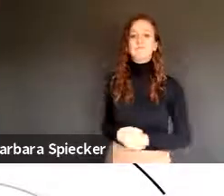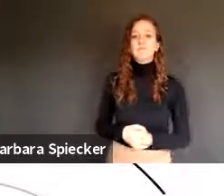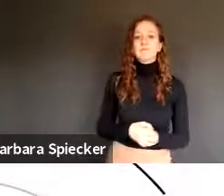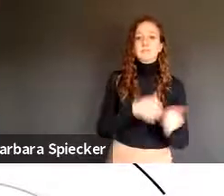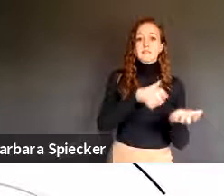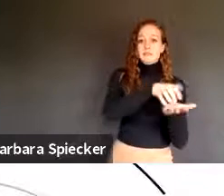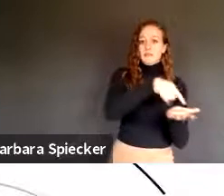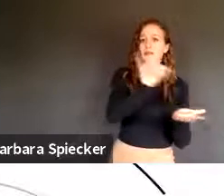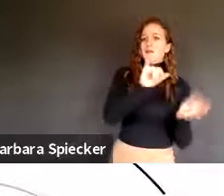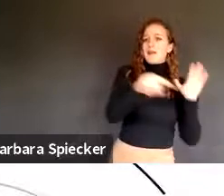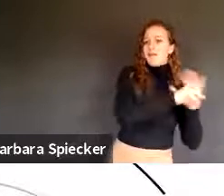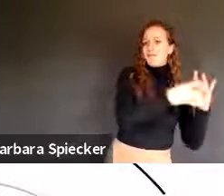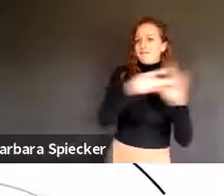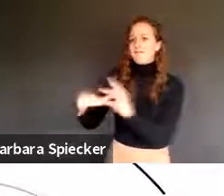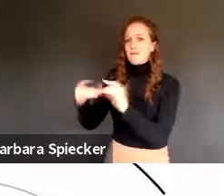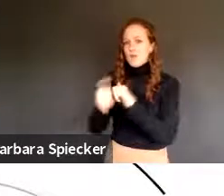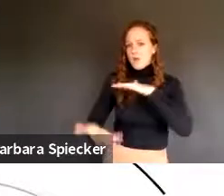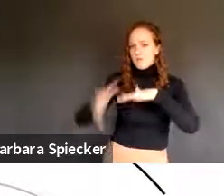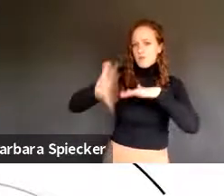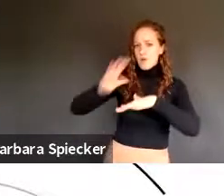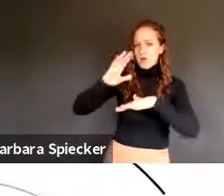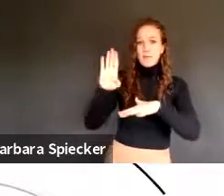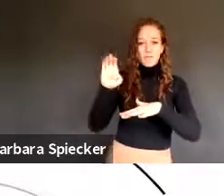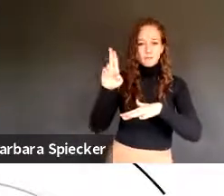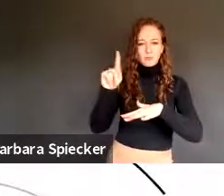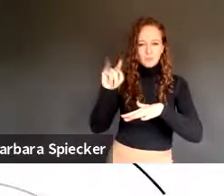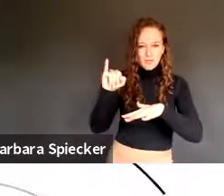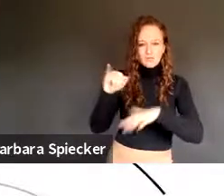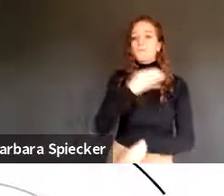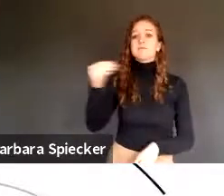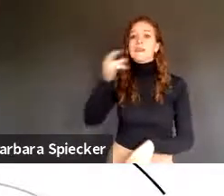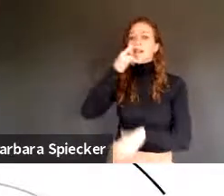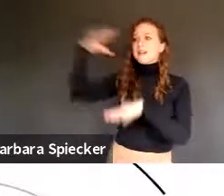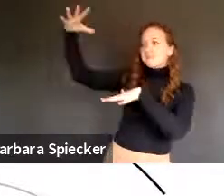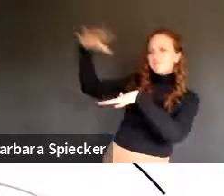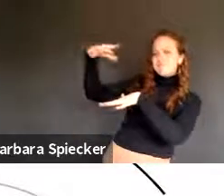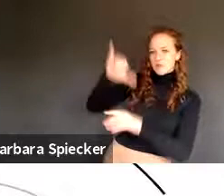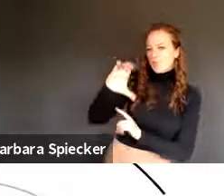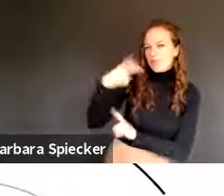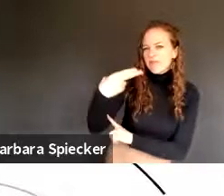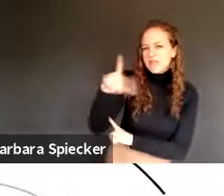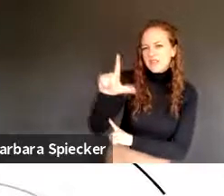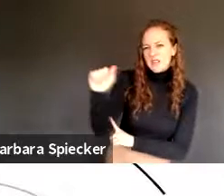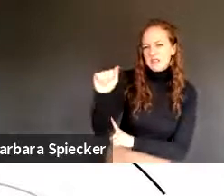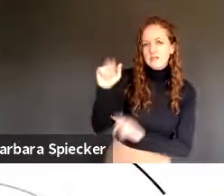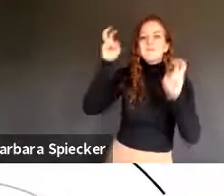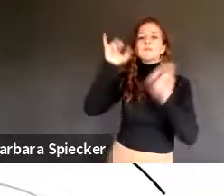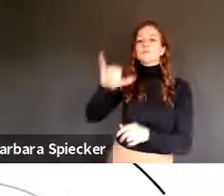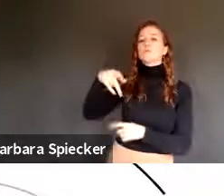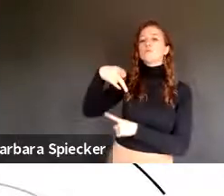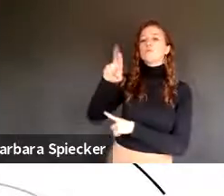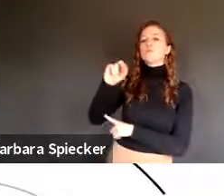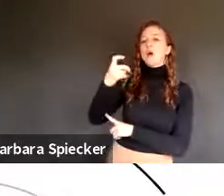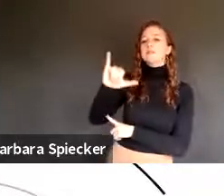positively influenced by waves, that's the NPGO metric. Negatively influenced by upwelling, that's the